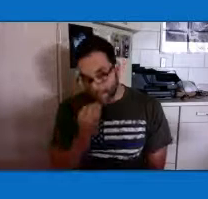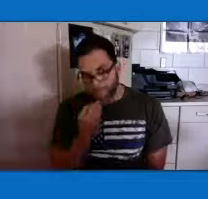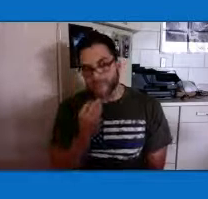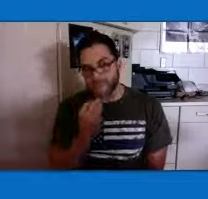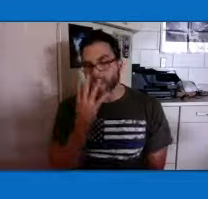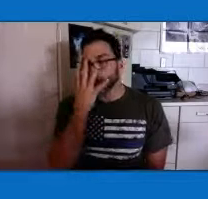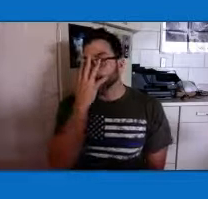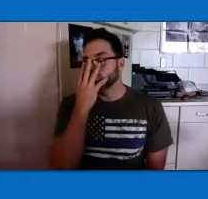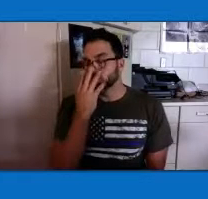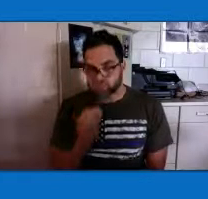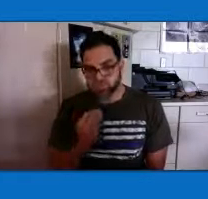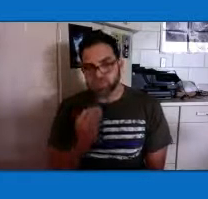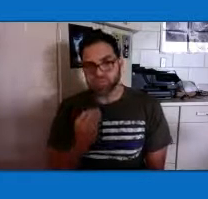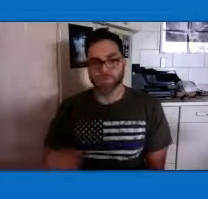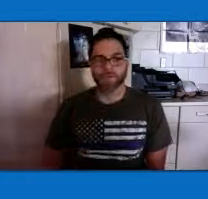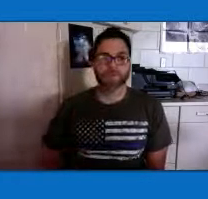Sleepy.